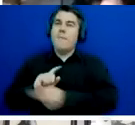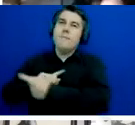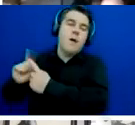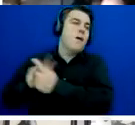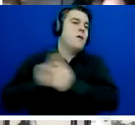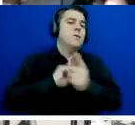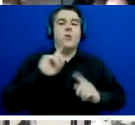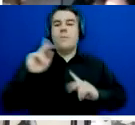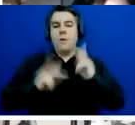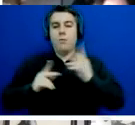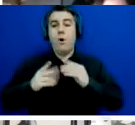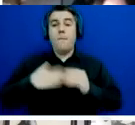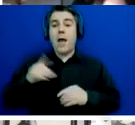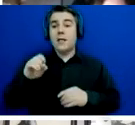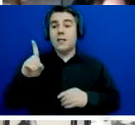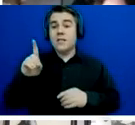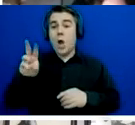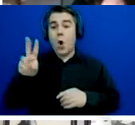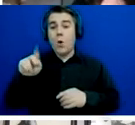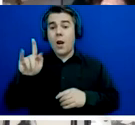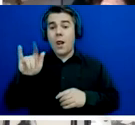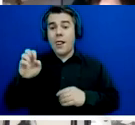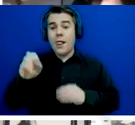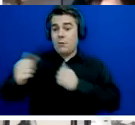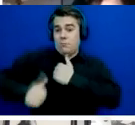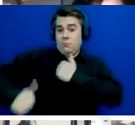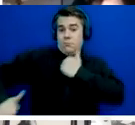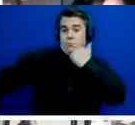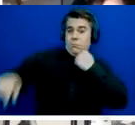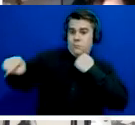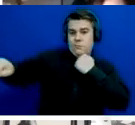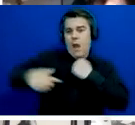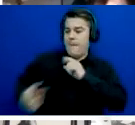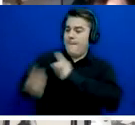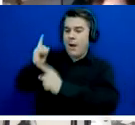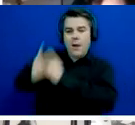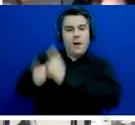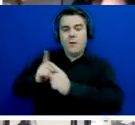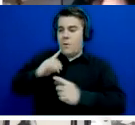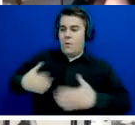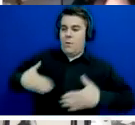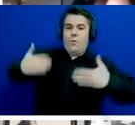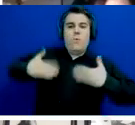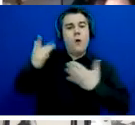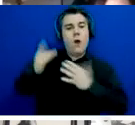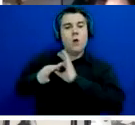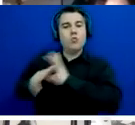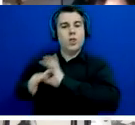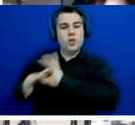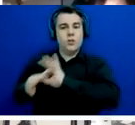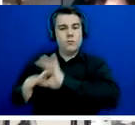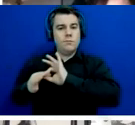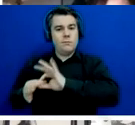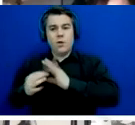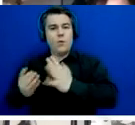my downline that is one of my biggest joys and my biggest treats is the relationship building that I've learned through